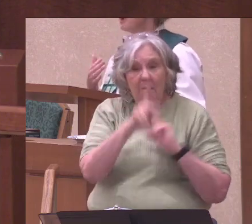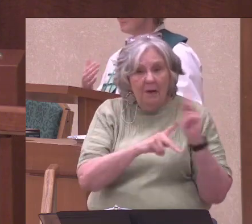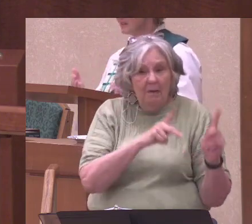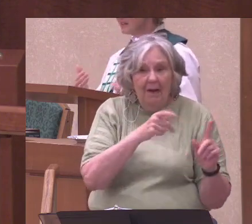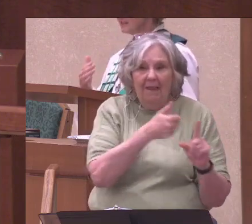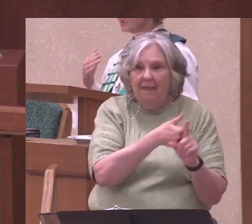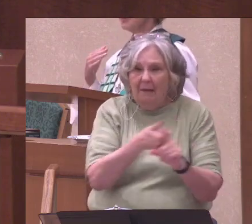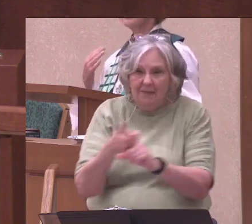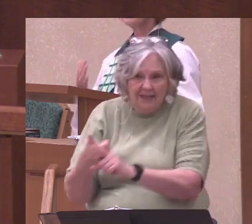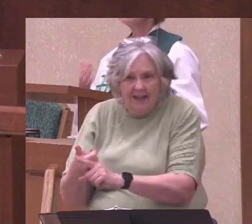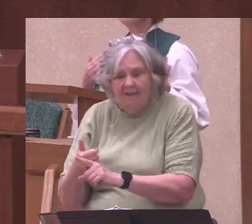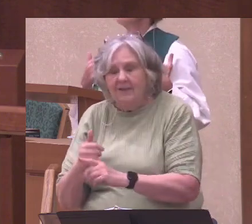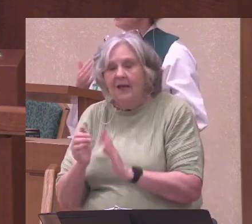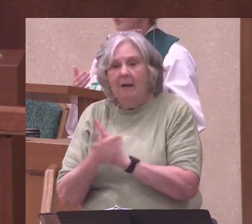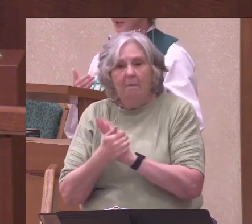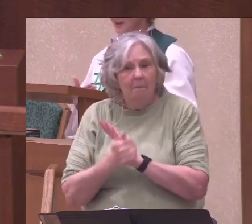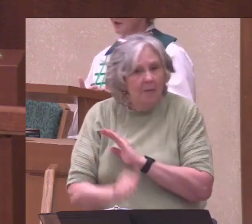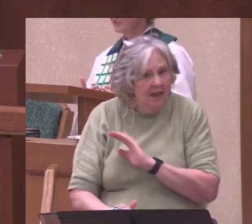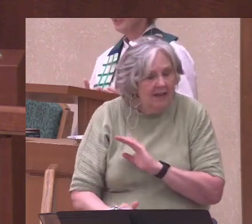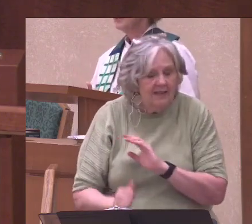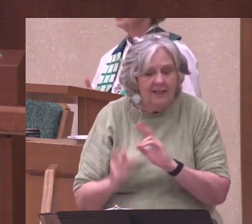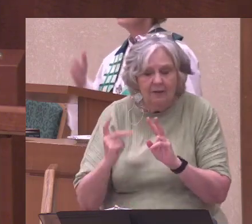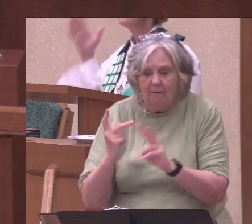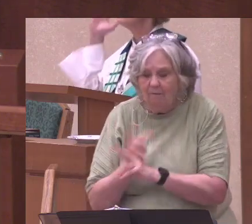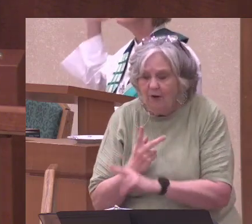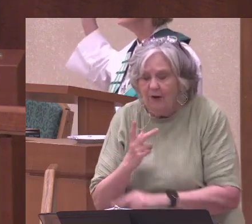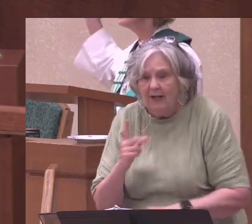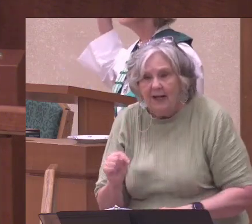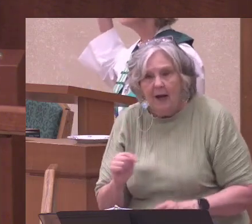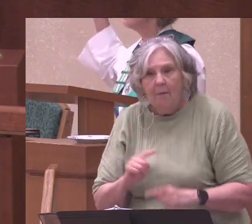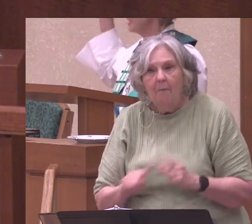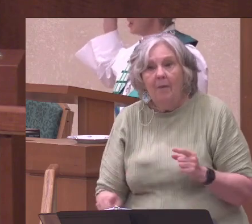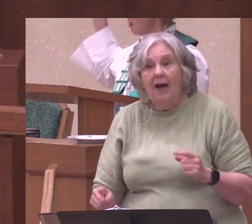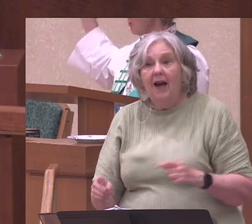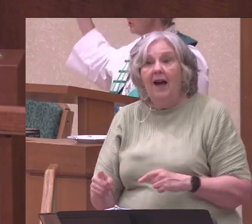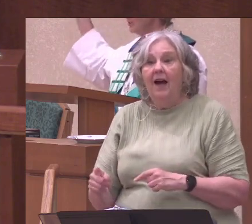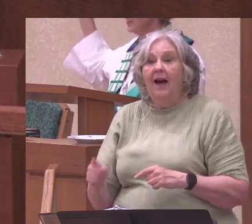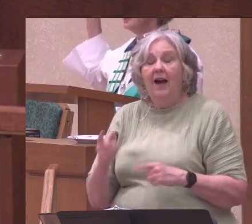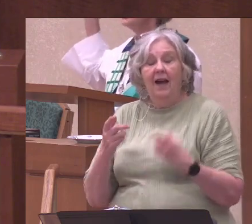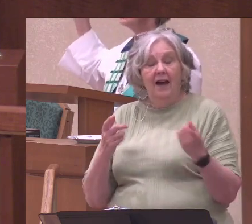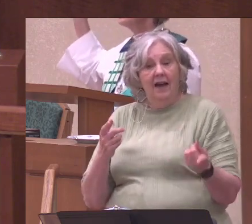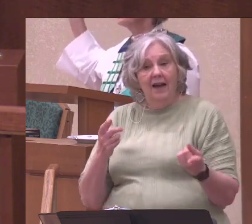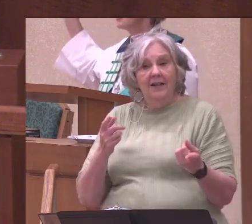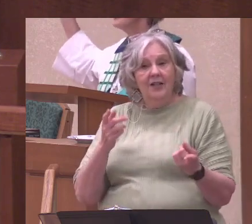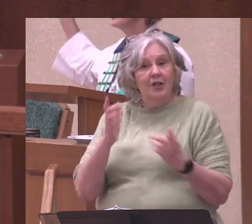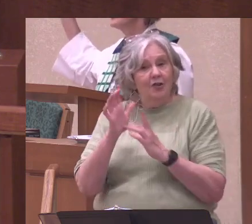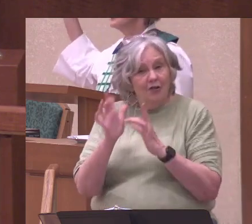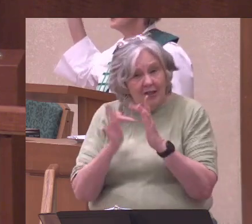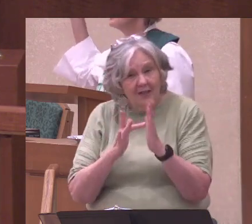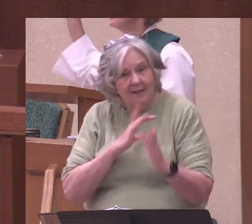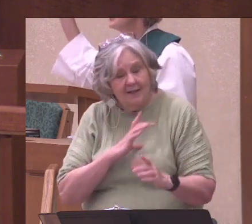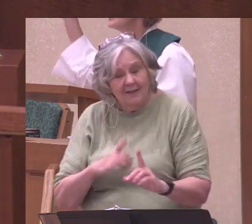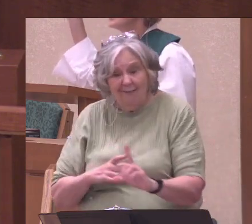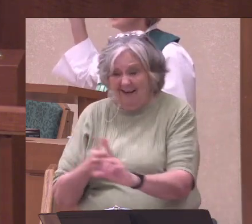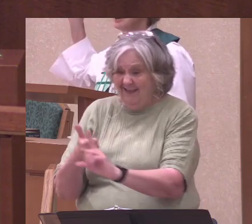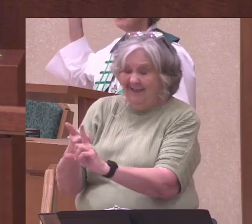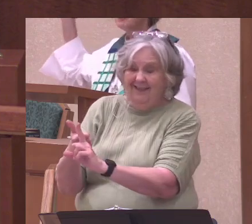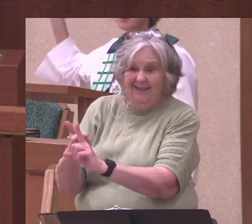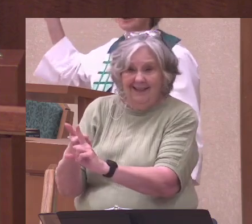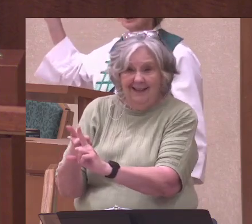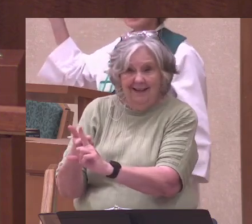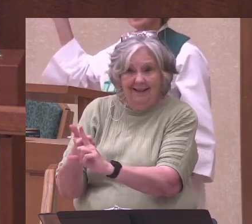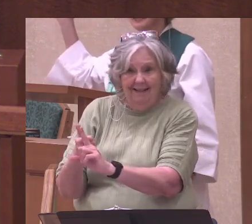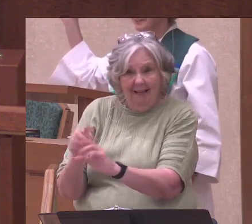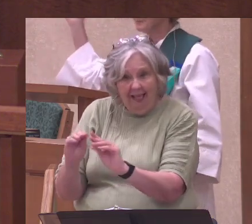their abilities or their figuring it out, but in the flame that they hold, Jesus Christ, the light of